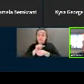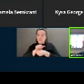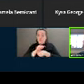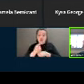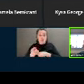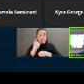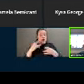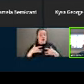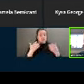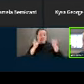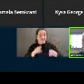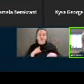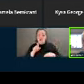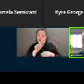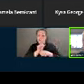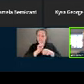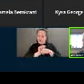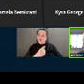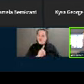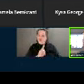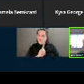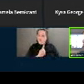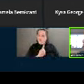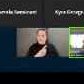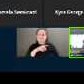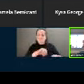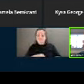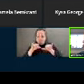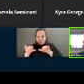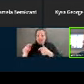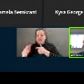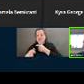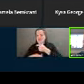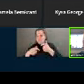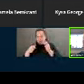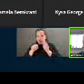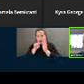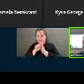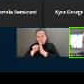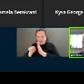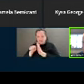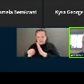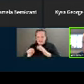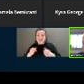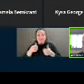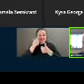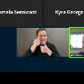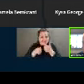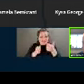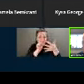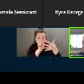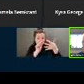one. Well, if you've worked one mass casualty incident, you've worked one. And each variety is different.